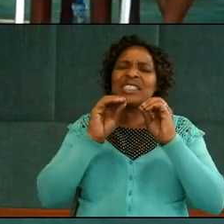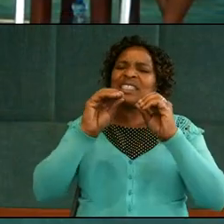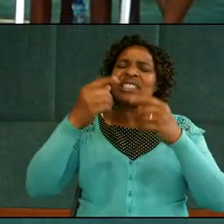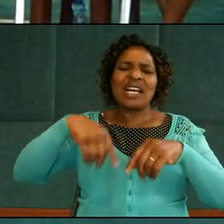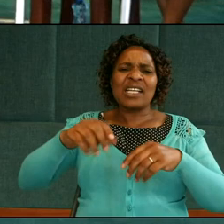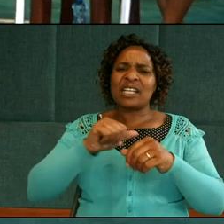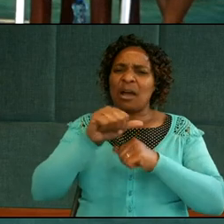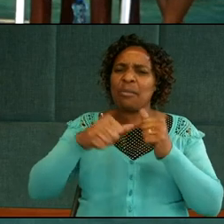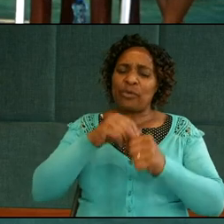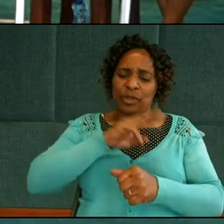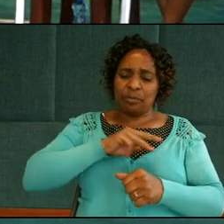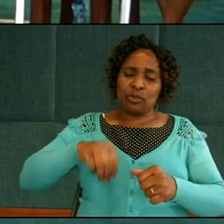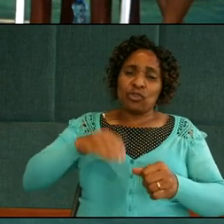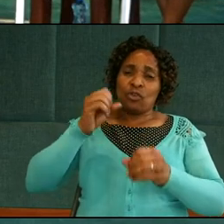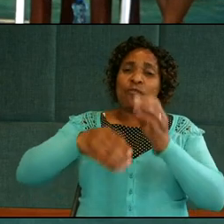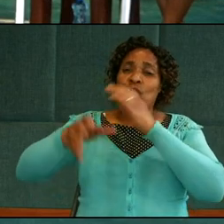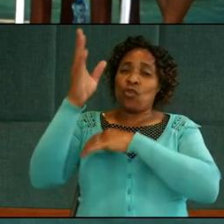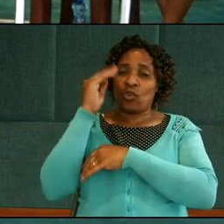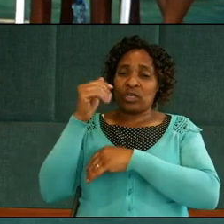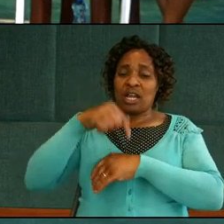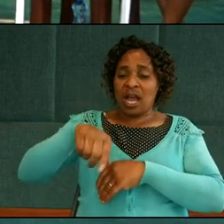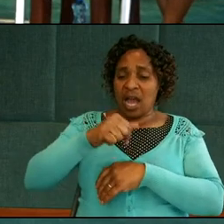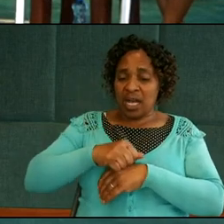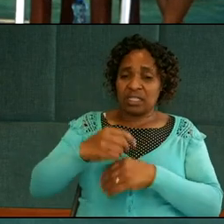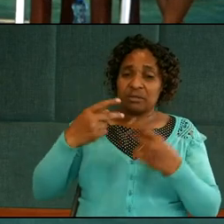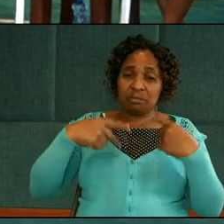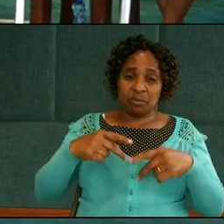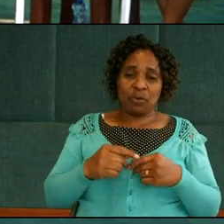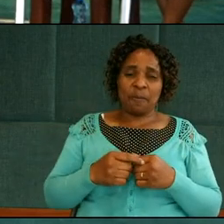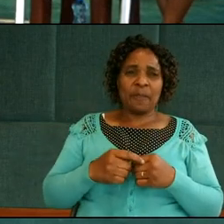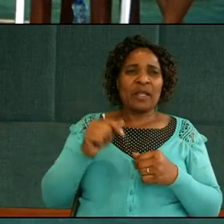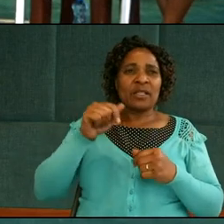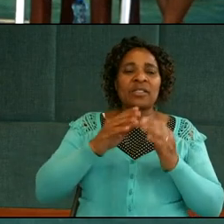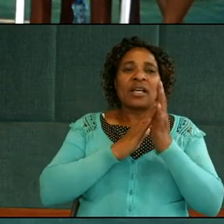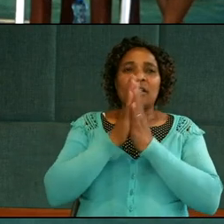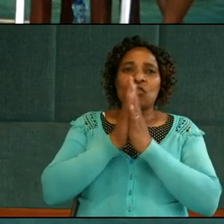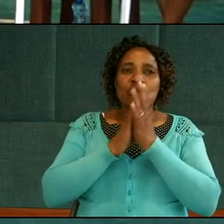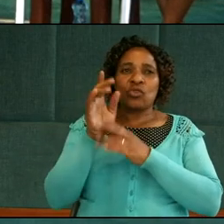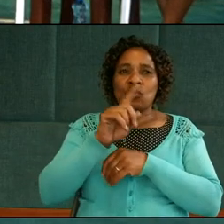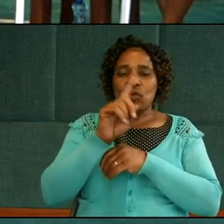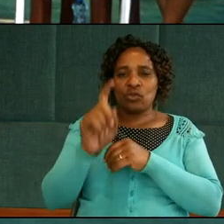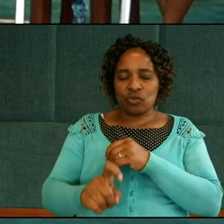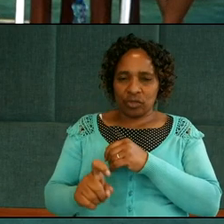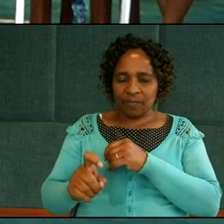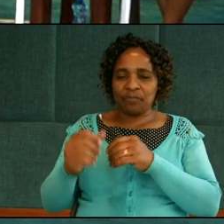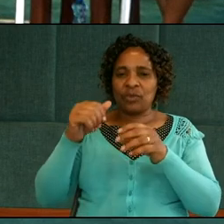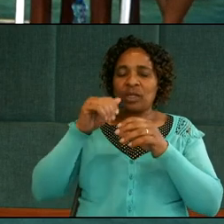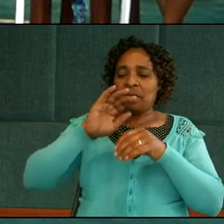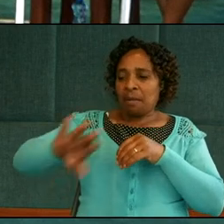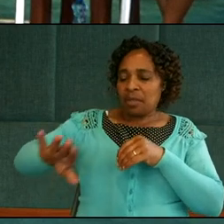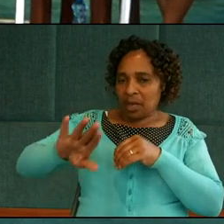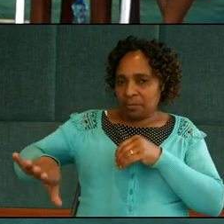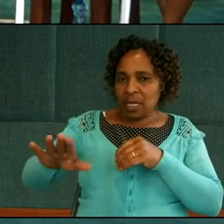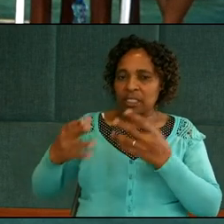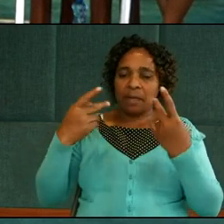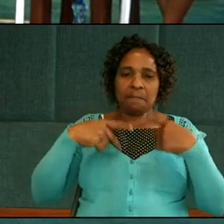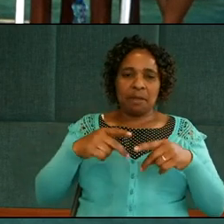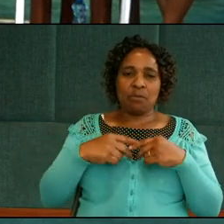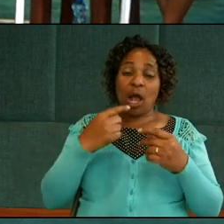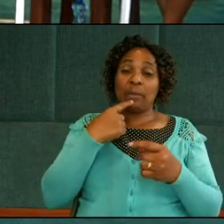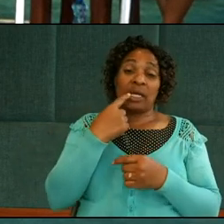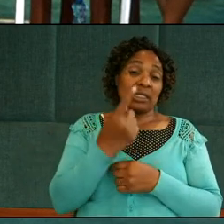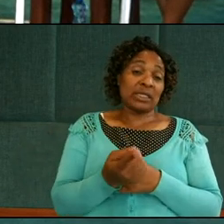God's remnant people? Yeah, that's an interesting question on the remnant people. I'd